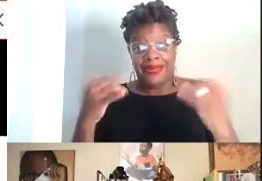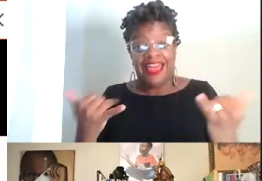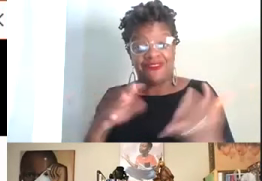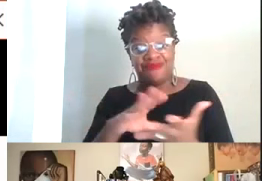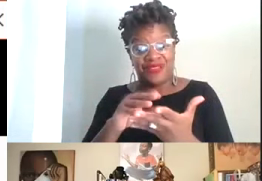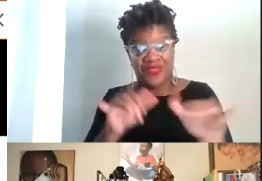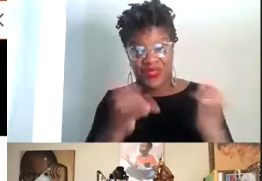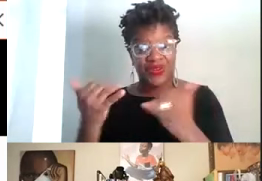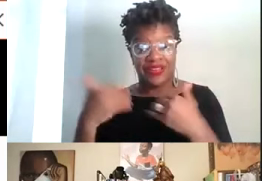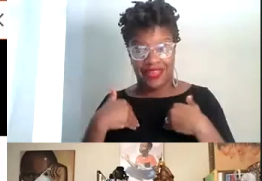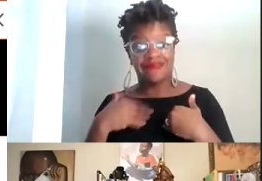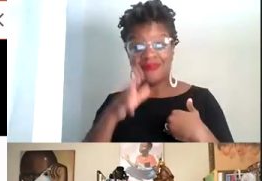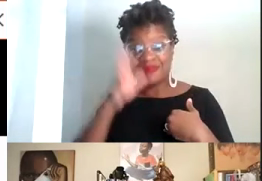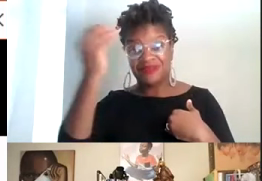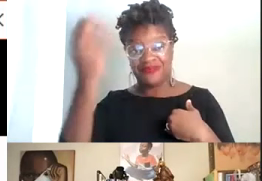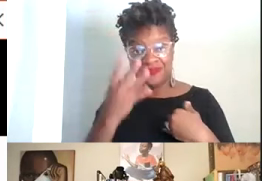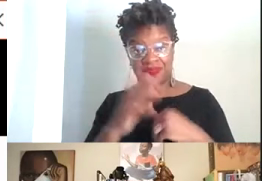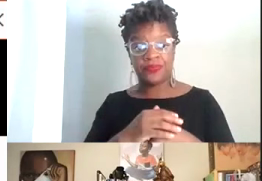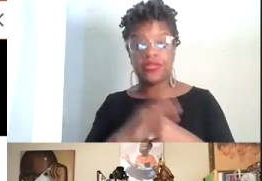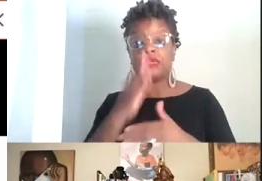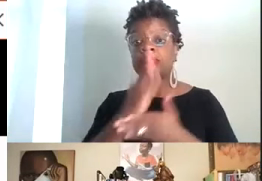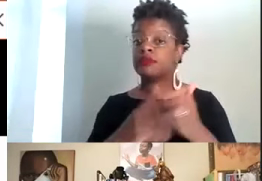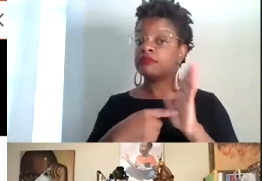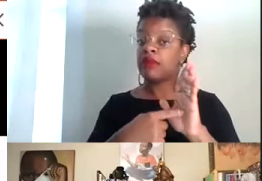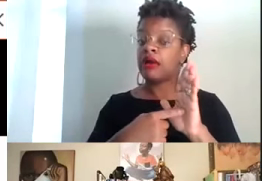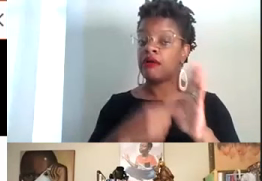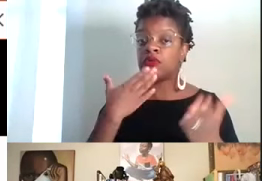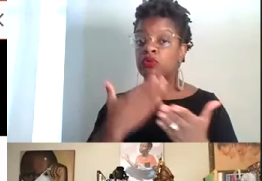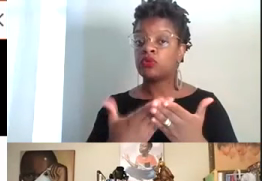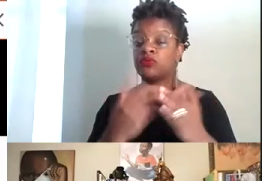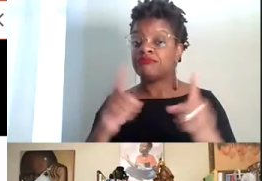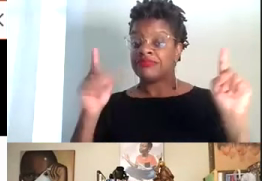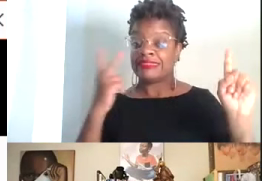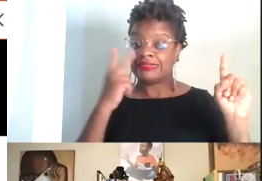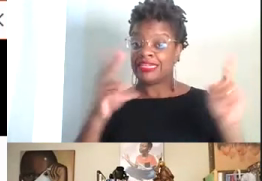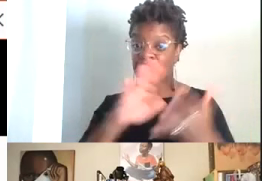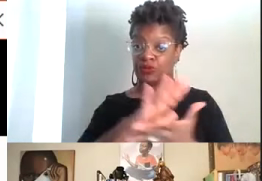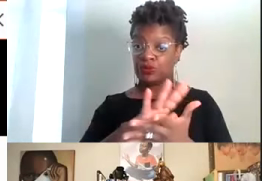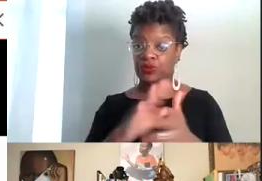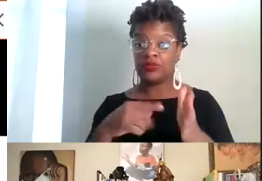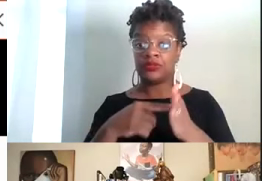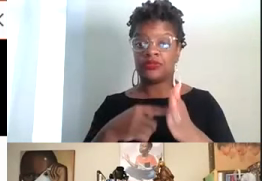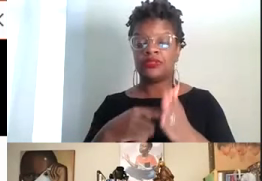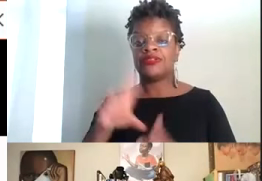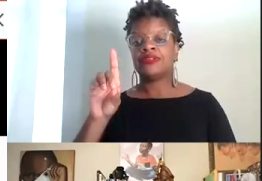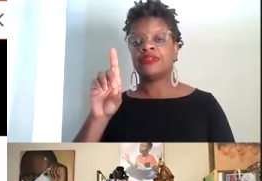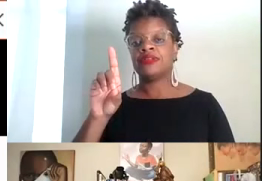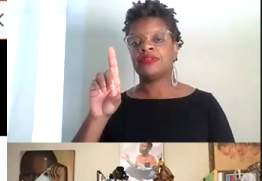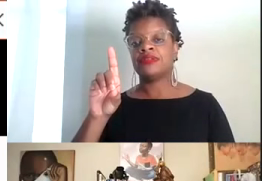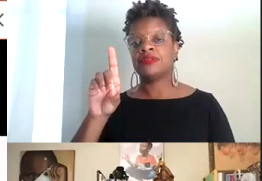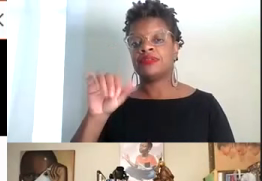They shared with us that some successful models exist in school buildings already. We have district champions, whether